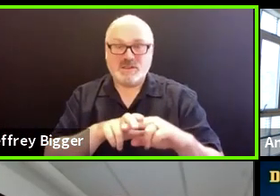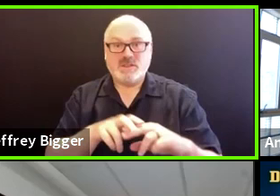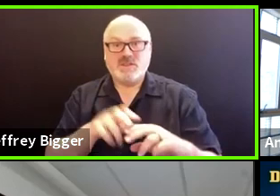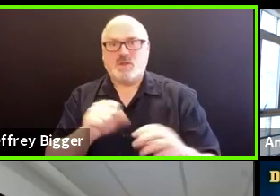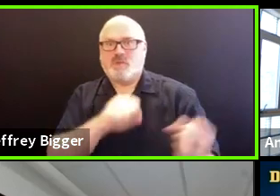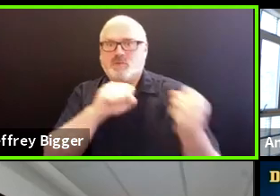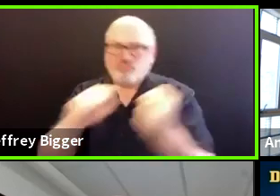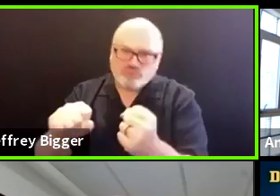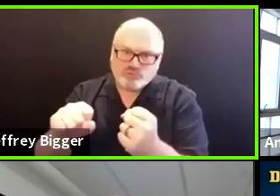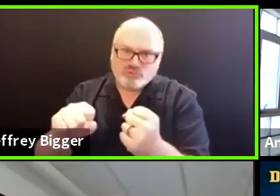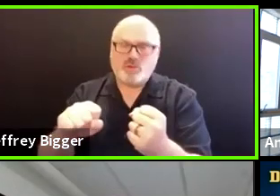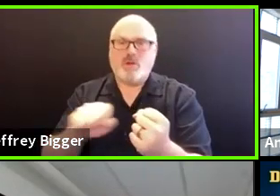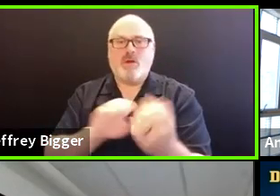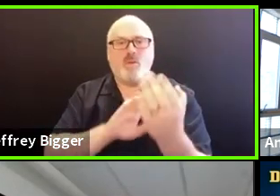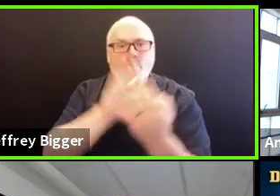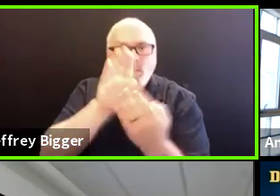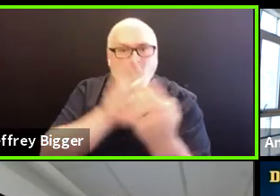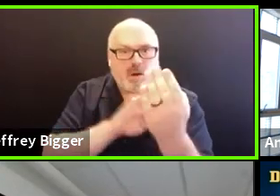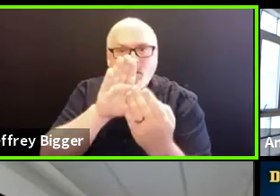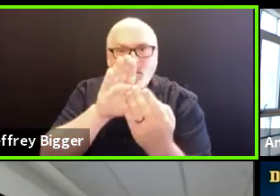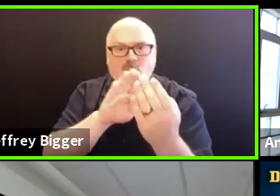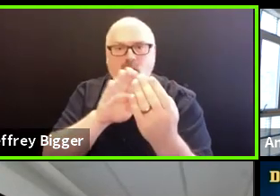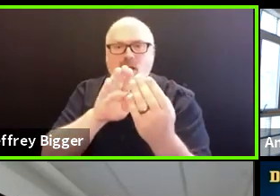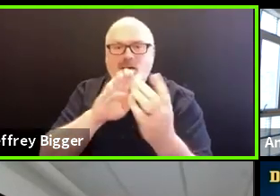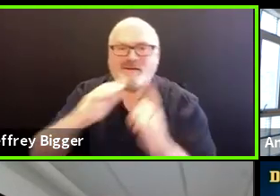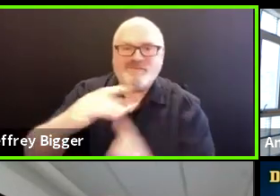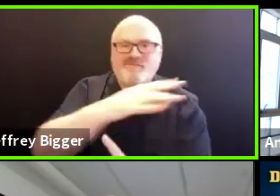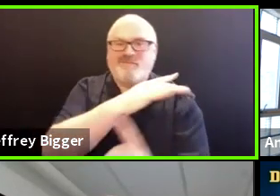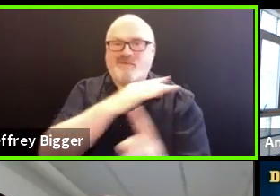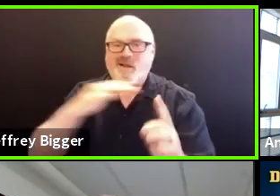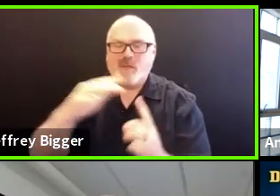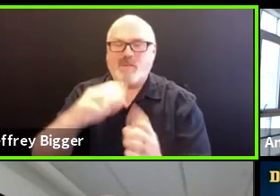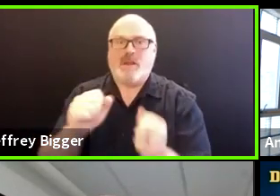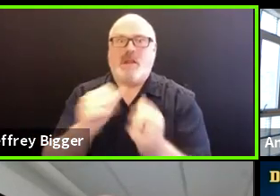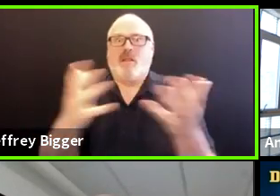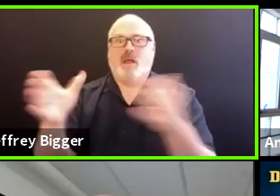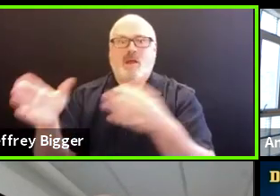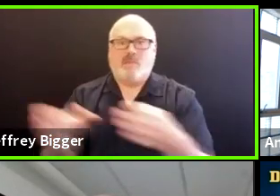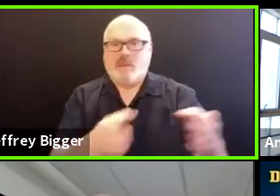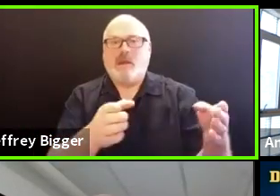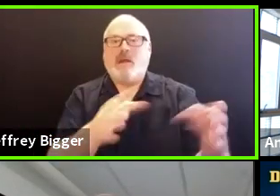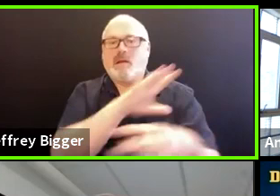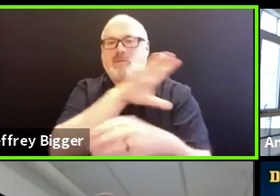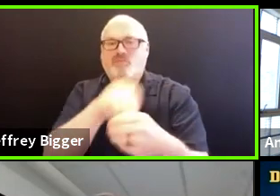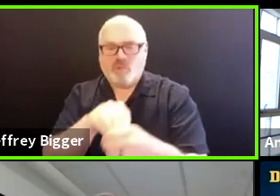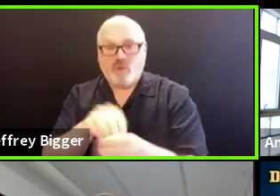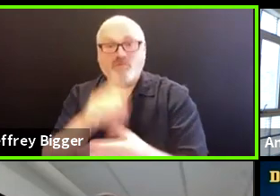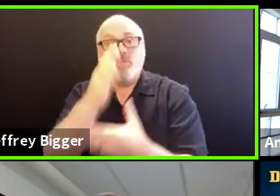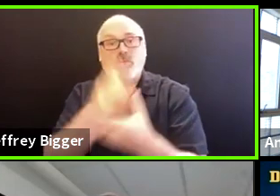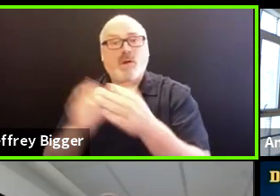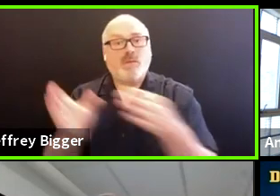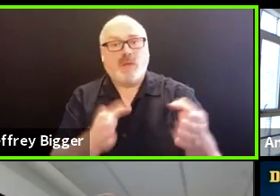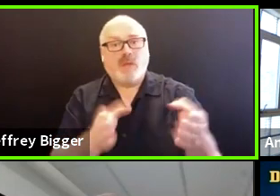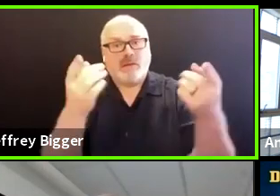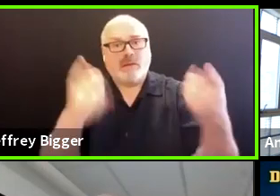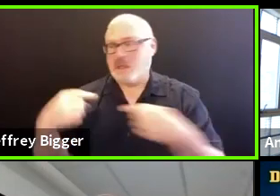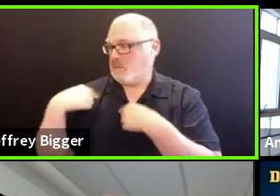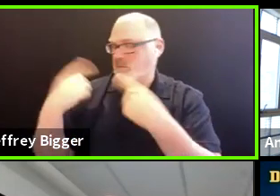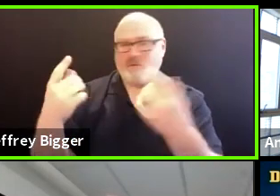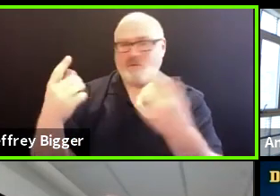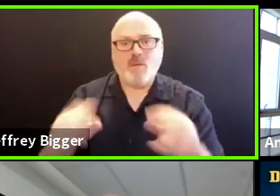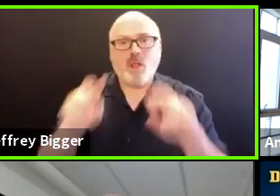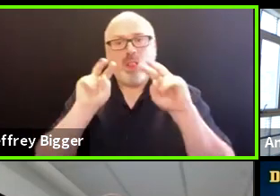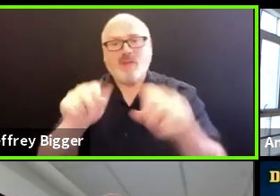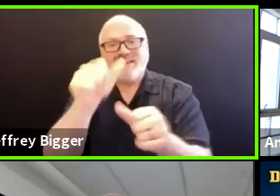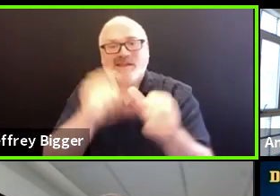robust face-to-face environment, we really have to do quite a bit of planning. And part of the planning that we've done is we've looked at every